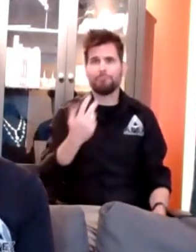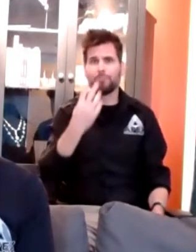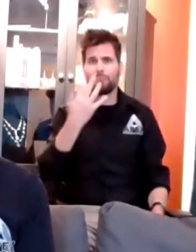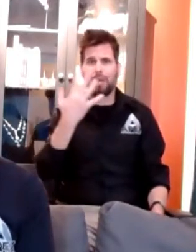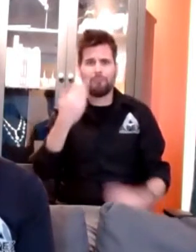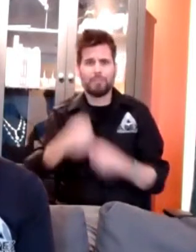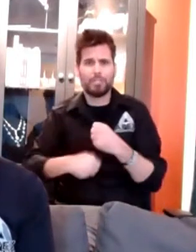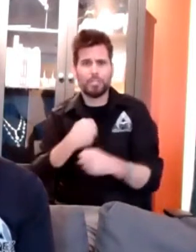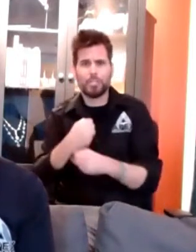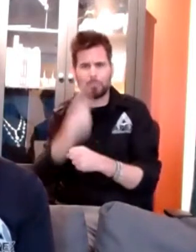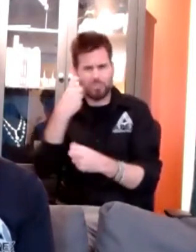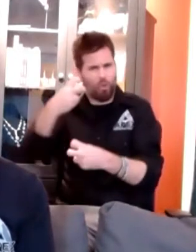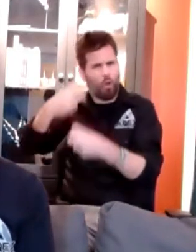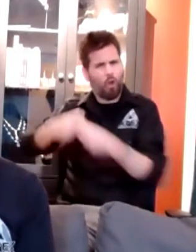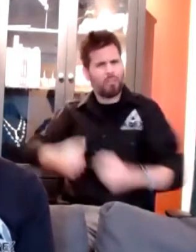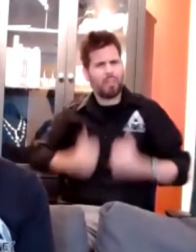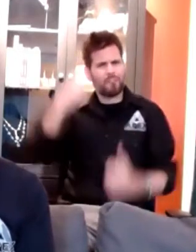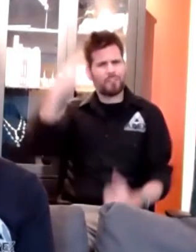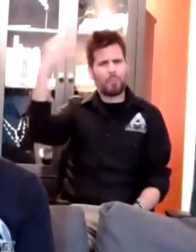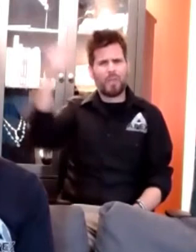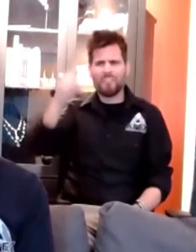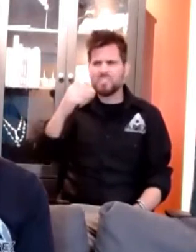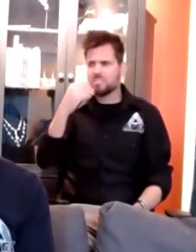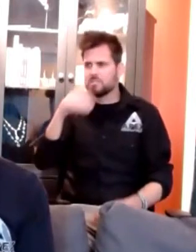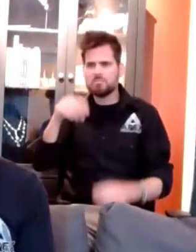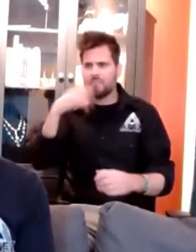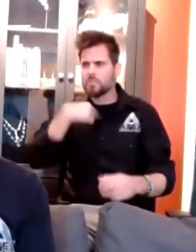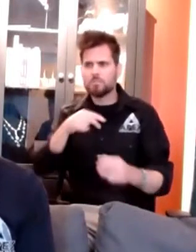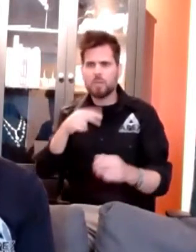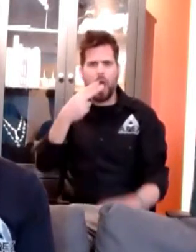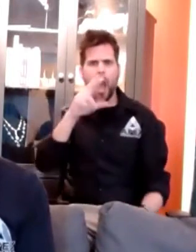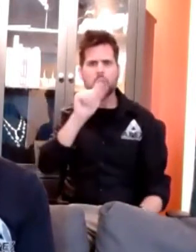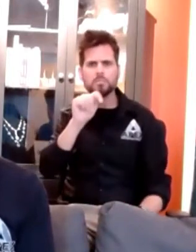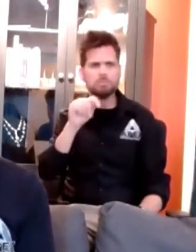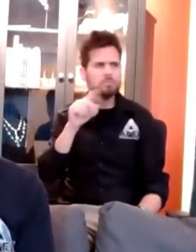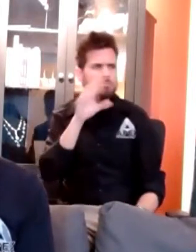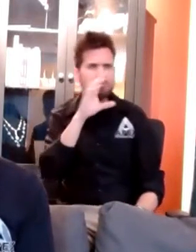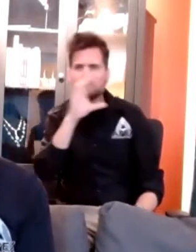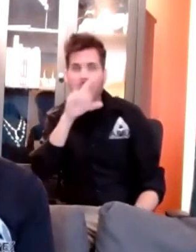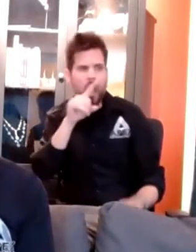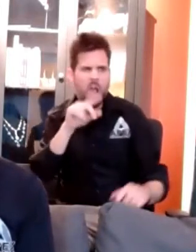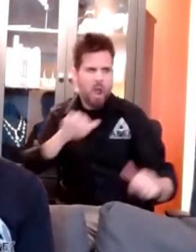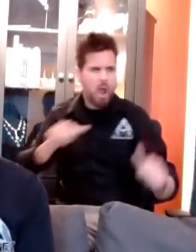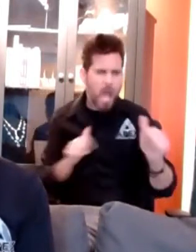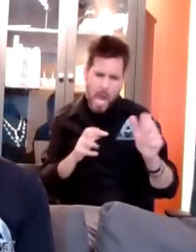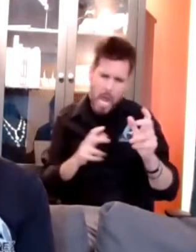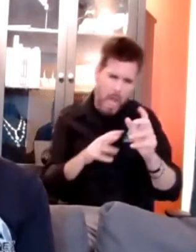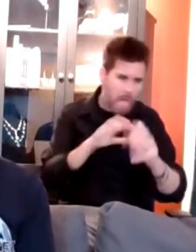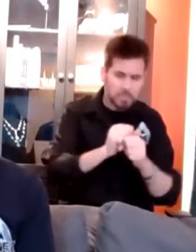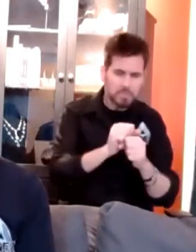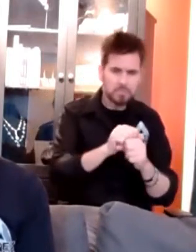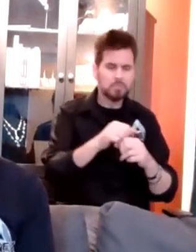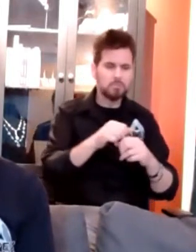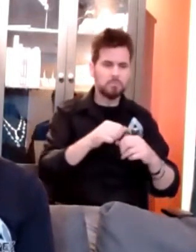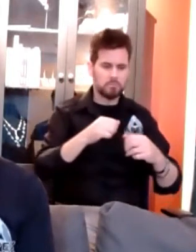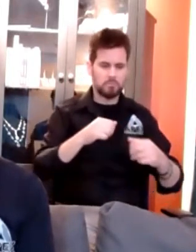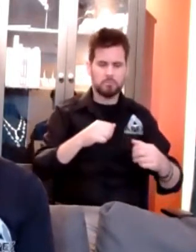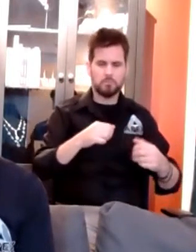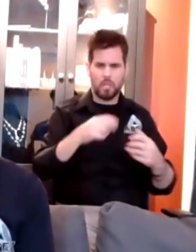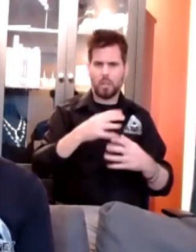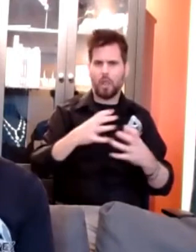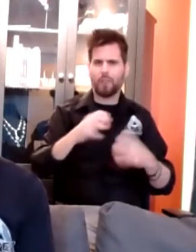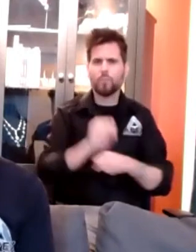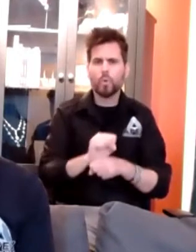just that if they can eat the 2 meals a day with the balanced nutrition, it really keeps their gut healthy and it keeps them at